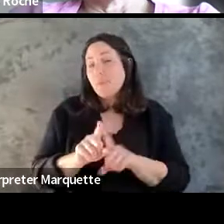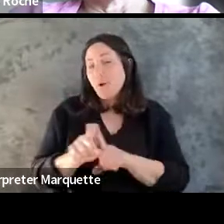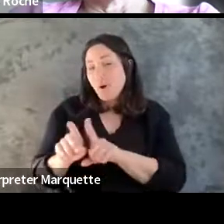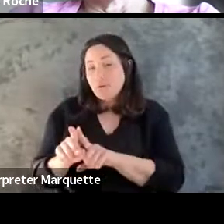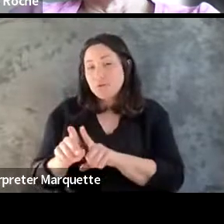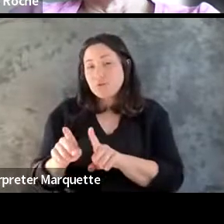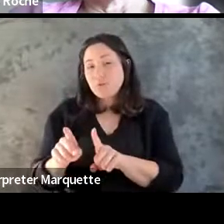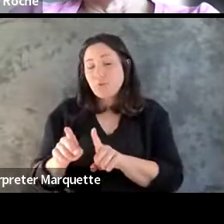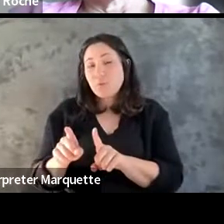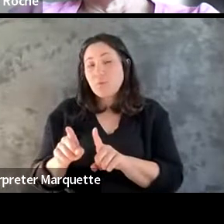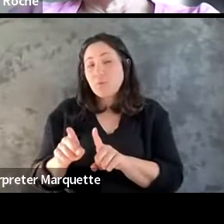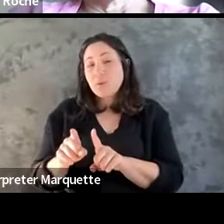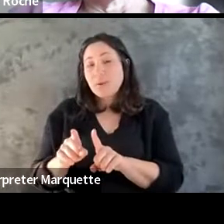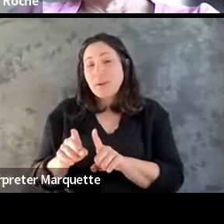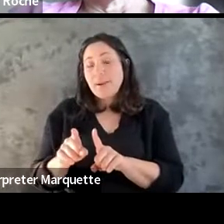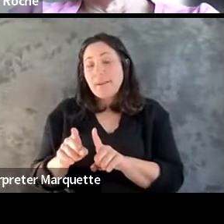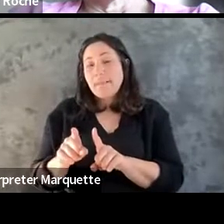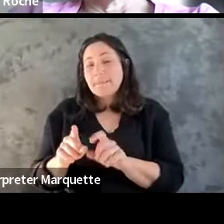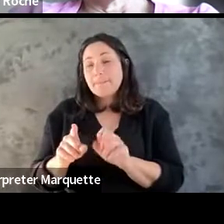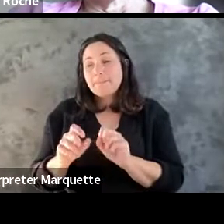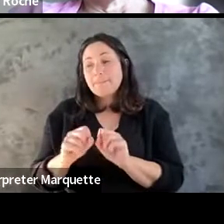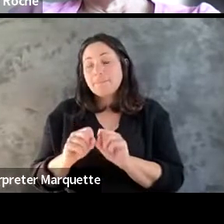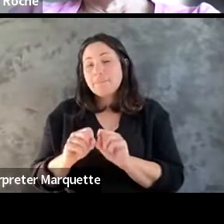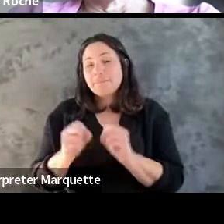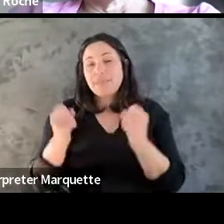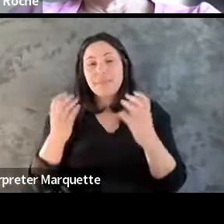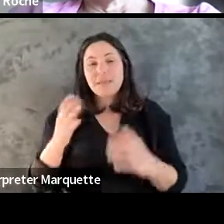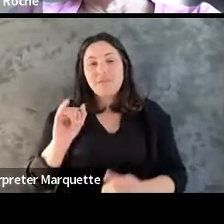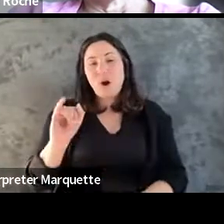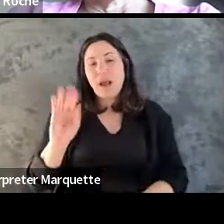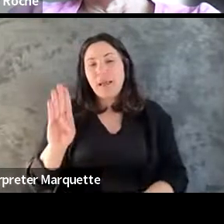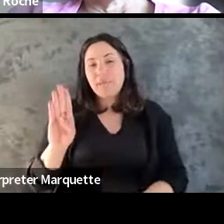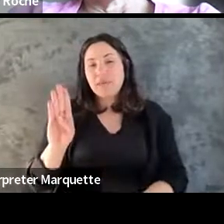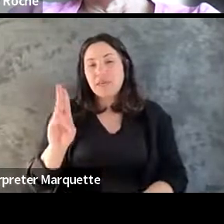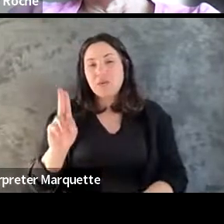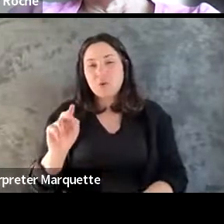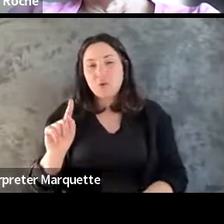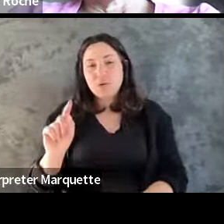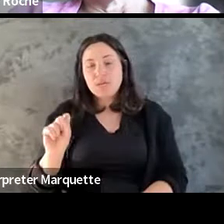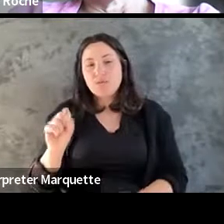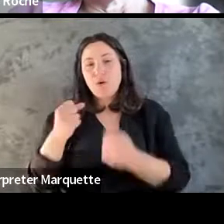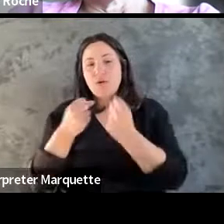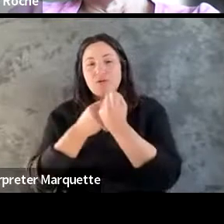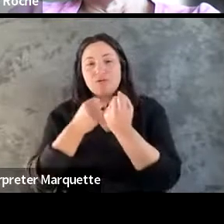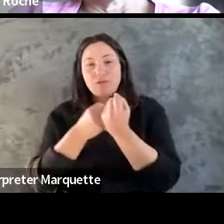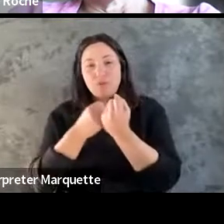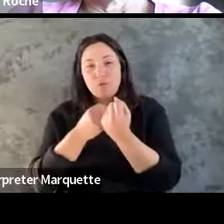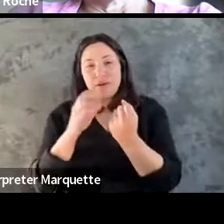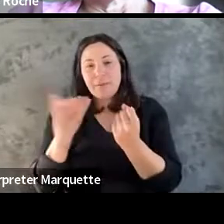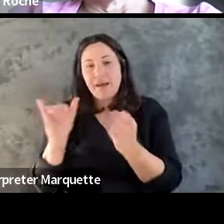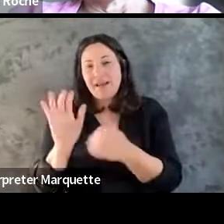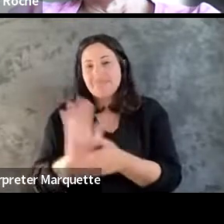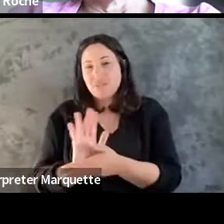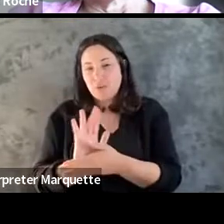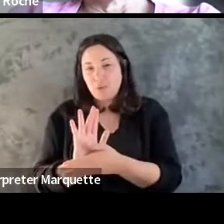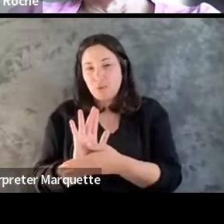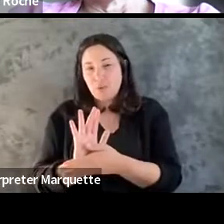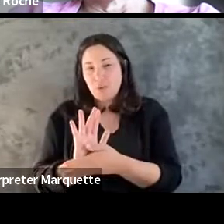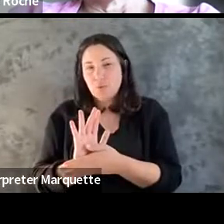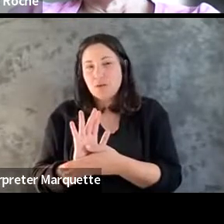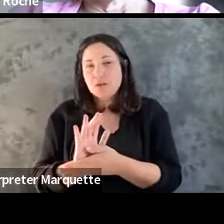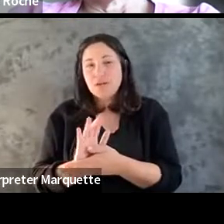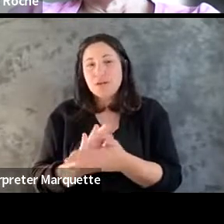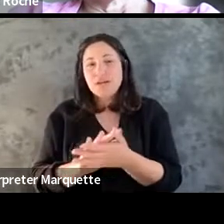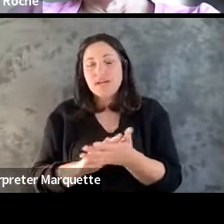also lots of our IB units now are supported by video. It's an